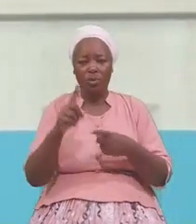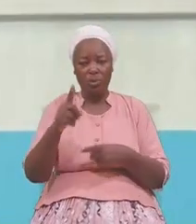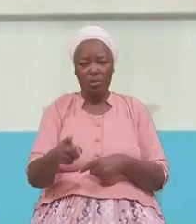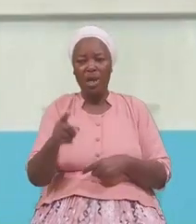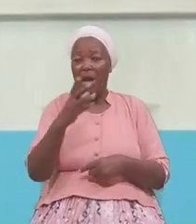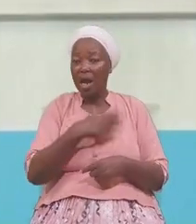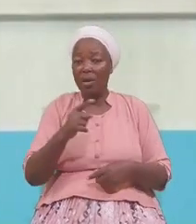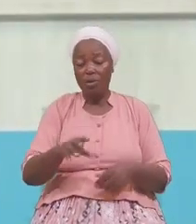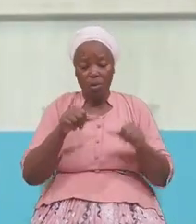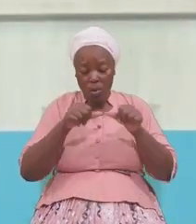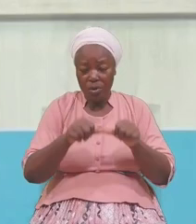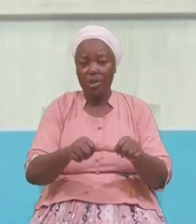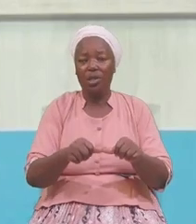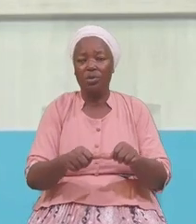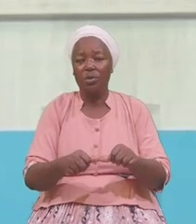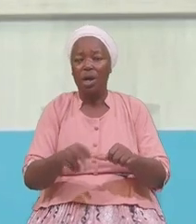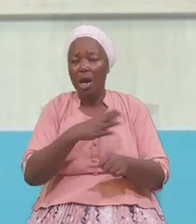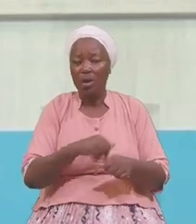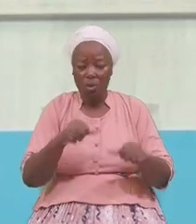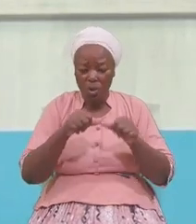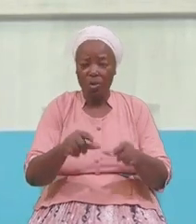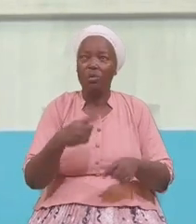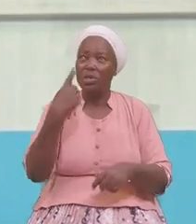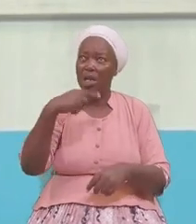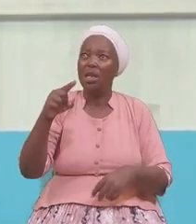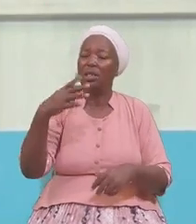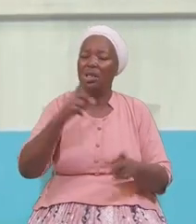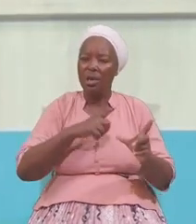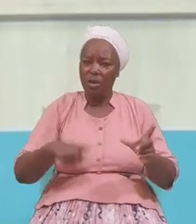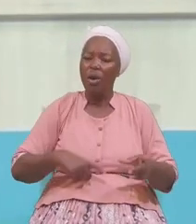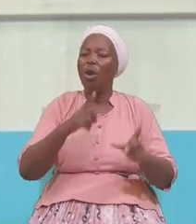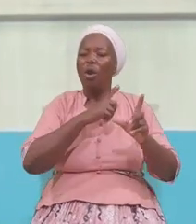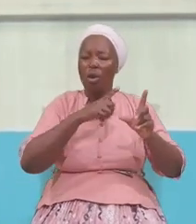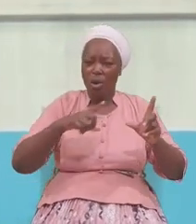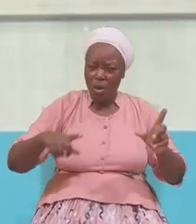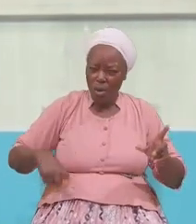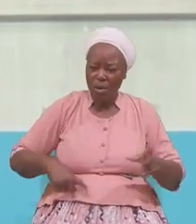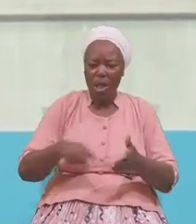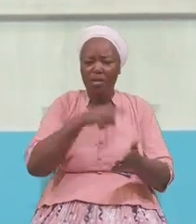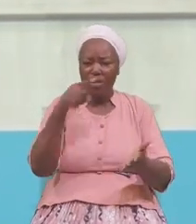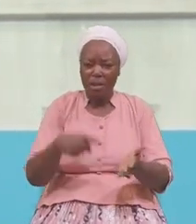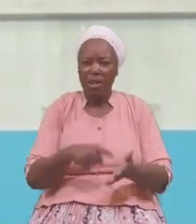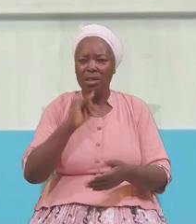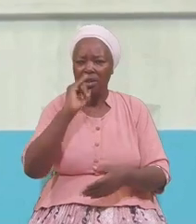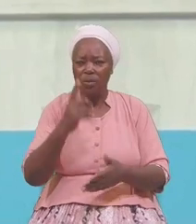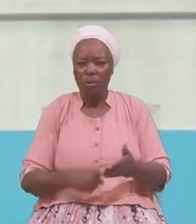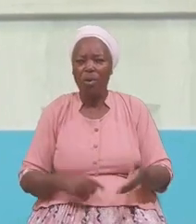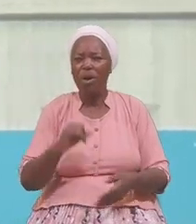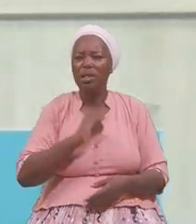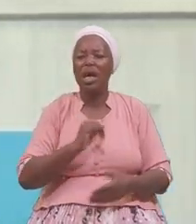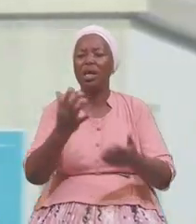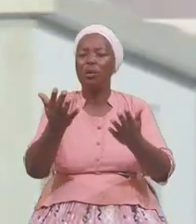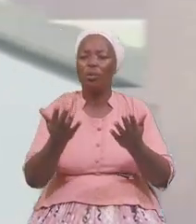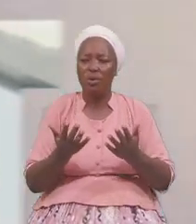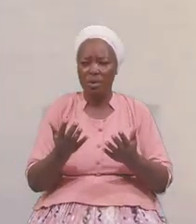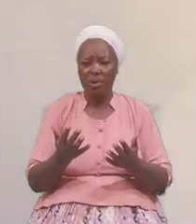you persevere and you keep on telling him, Lord, this is what I